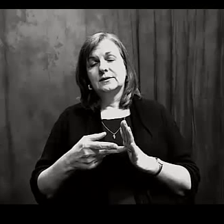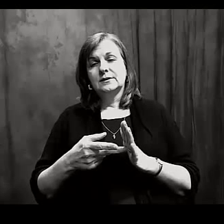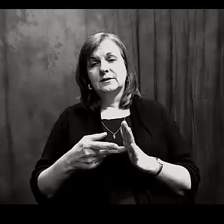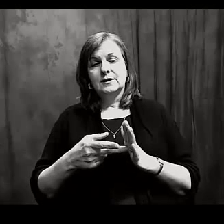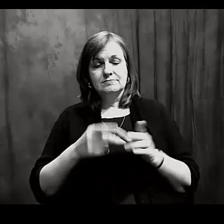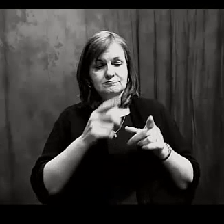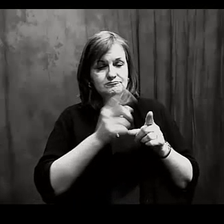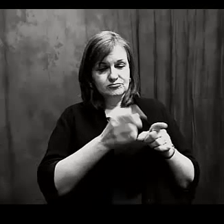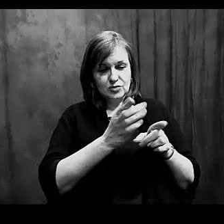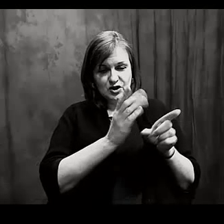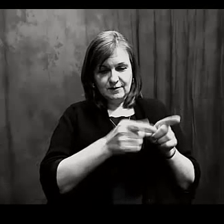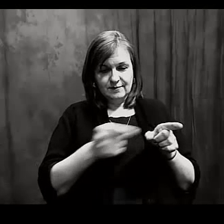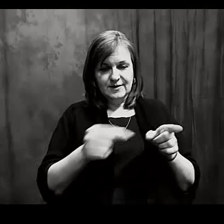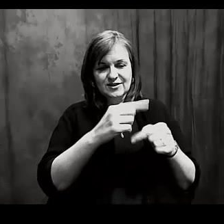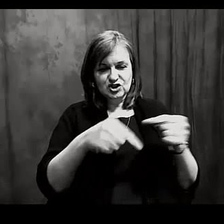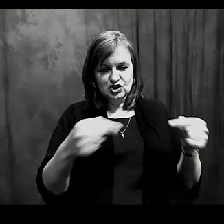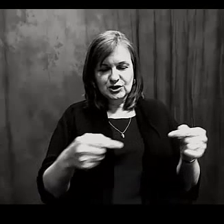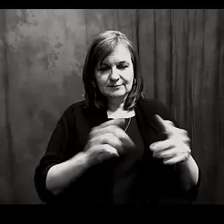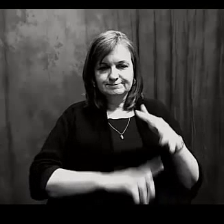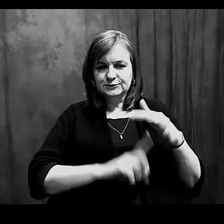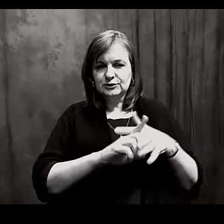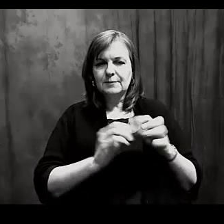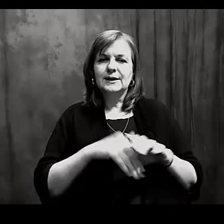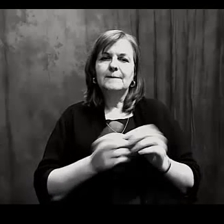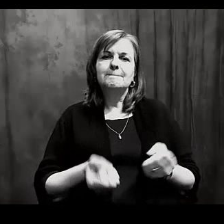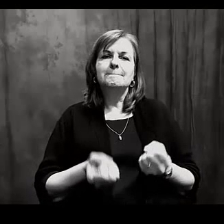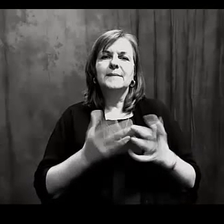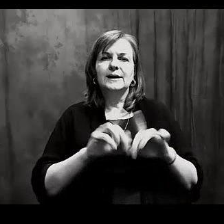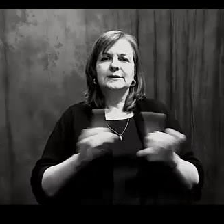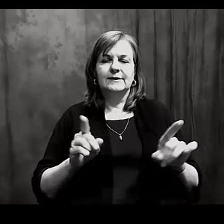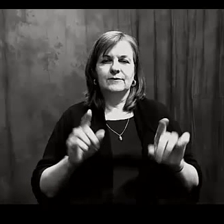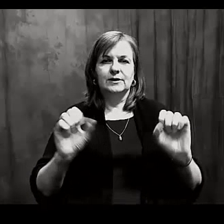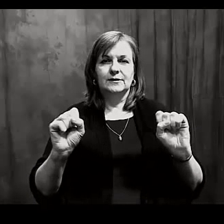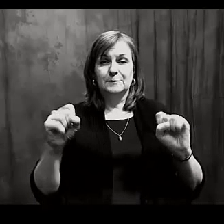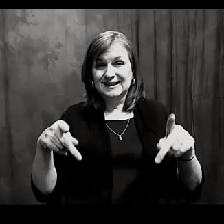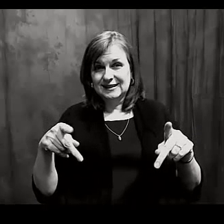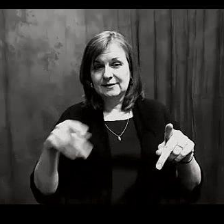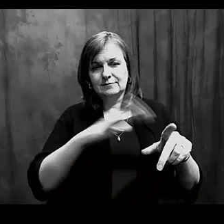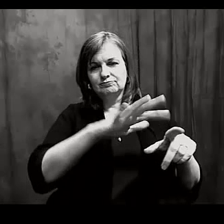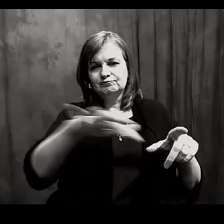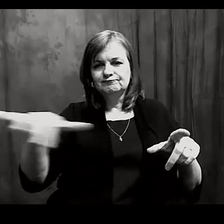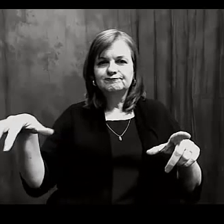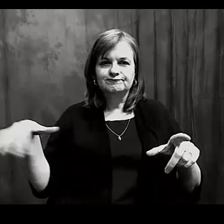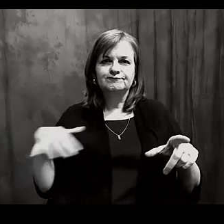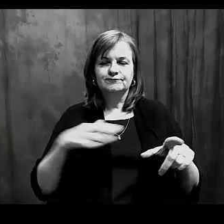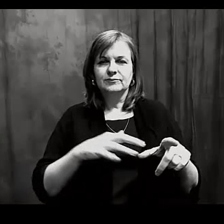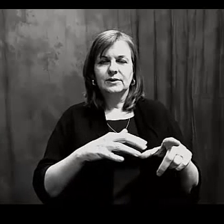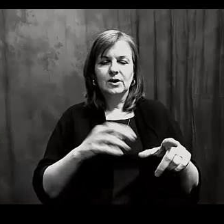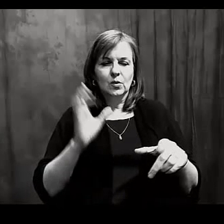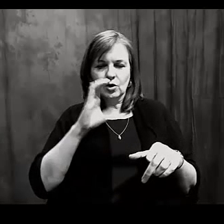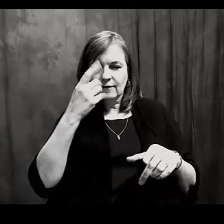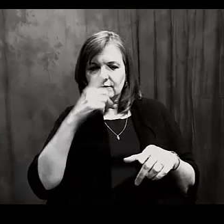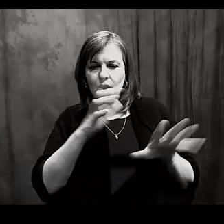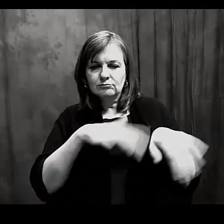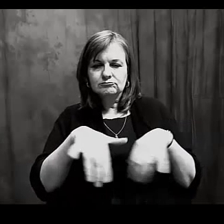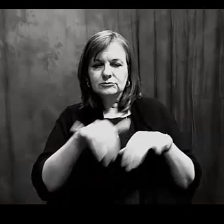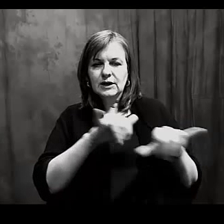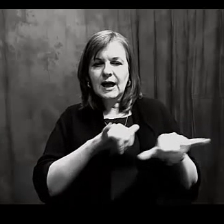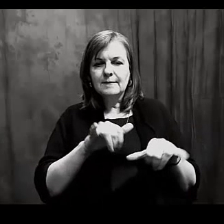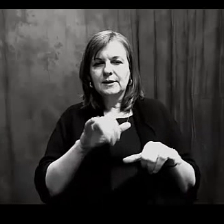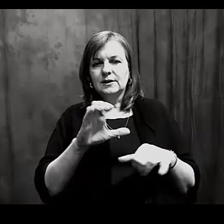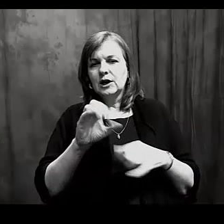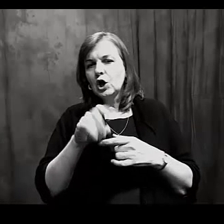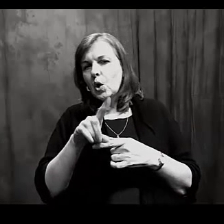meant that we maintained them in many different species. So what we look for are common